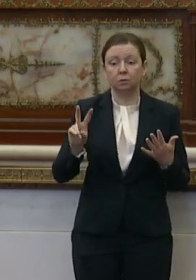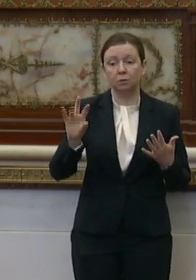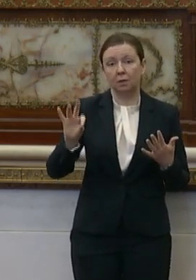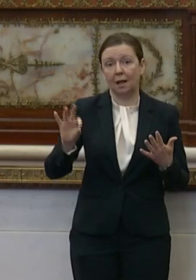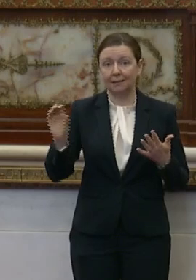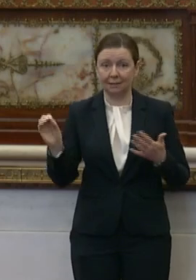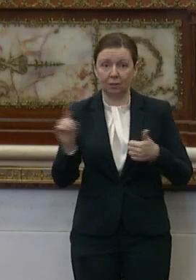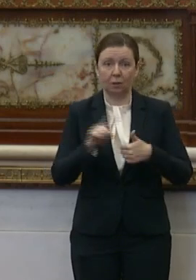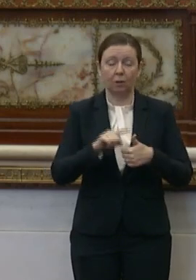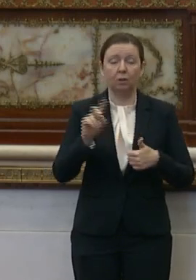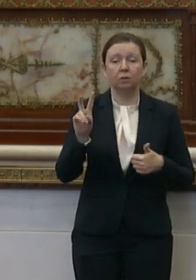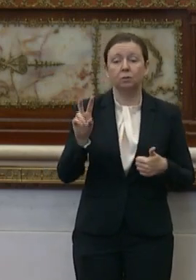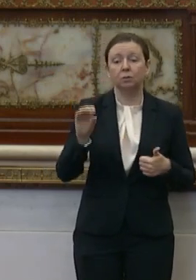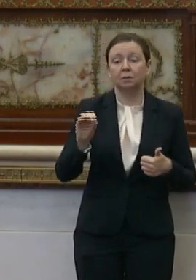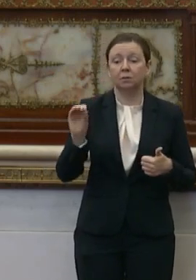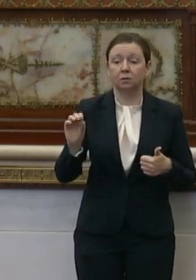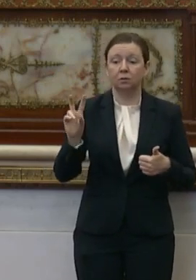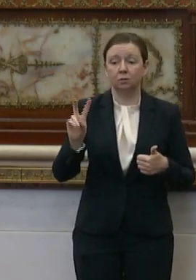200290,